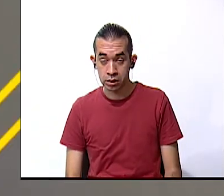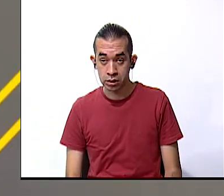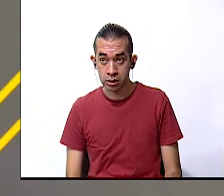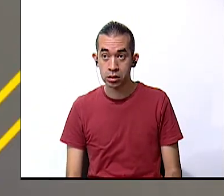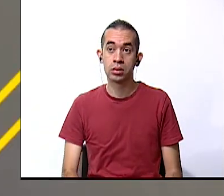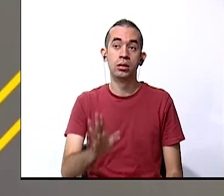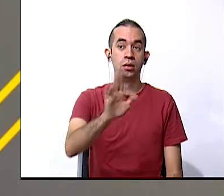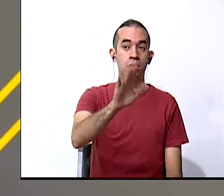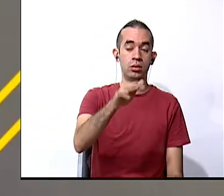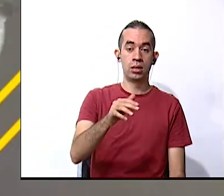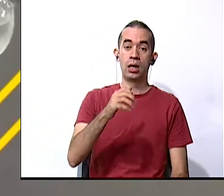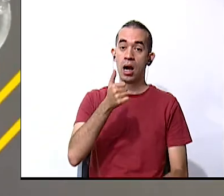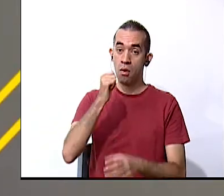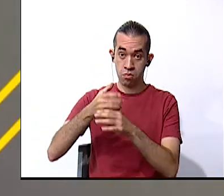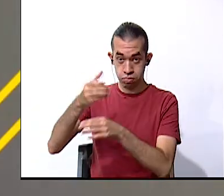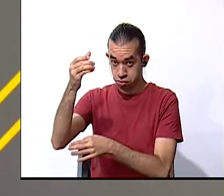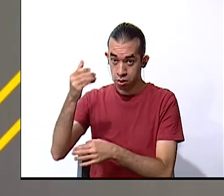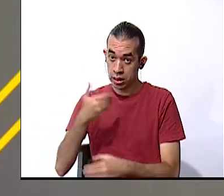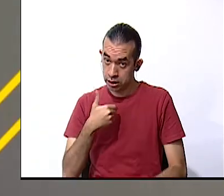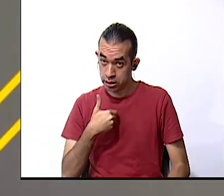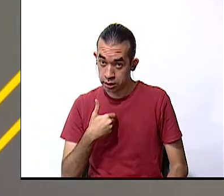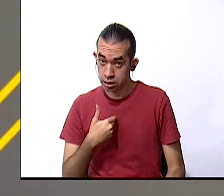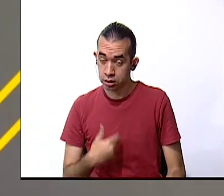Do you include bottles of water?